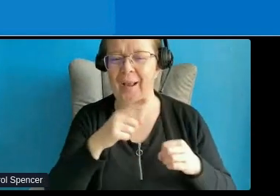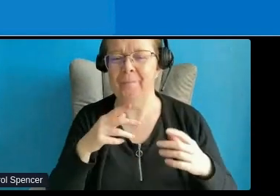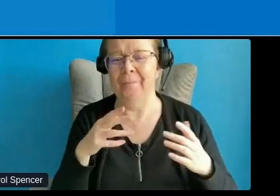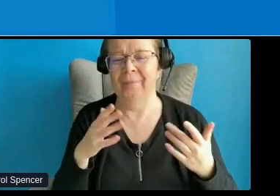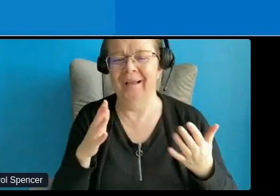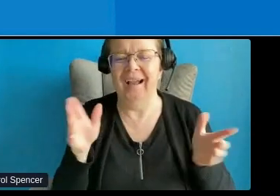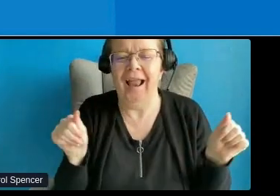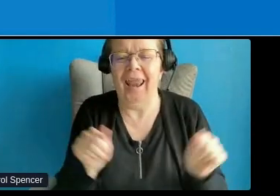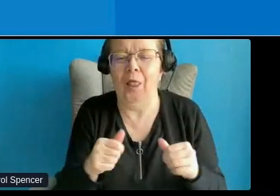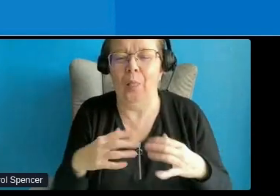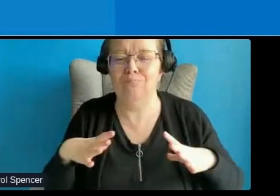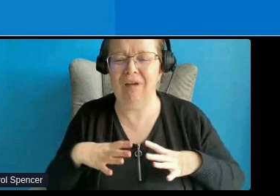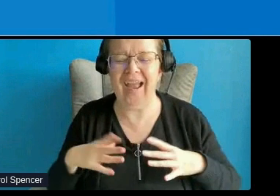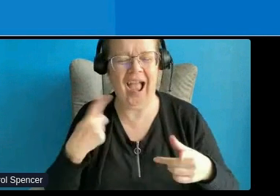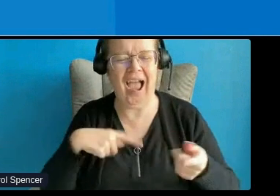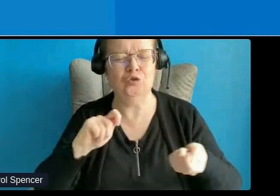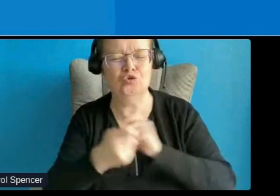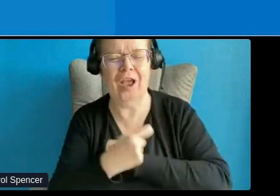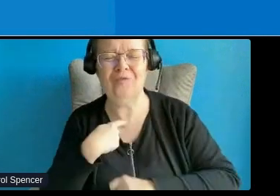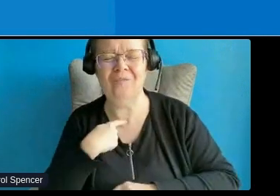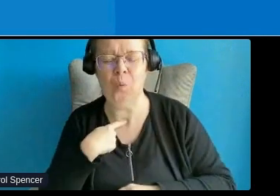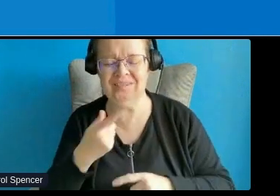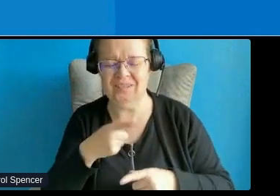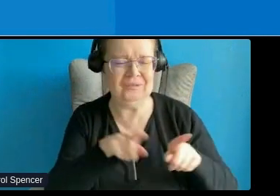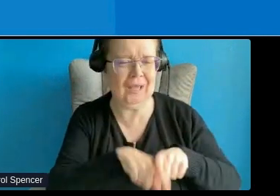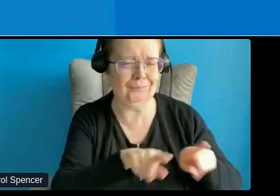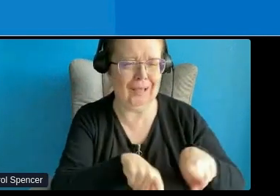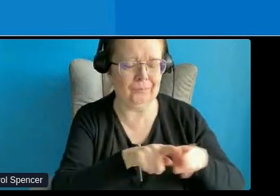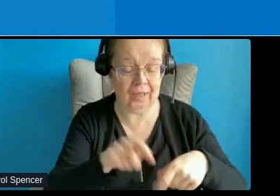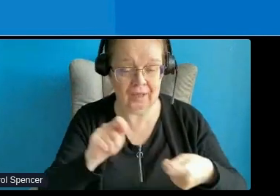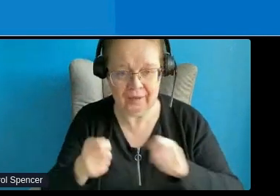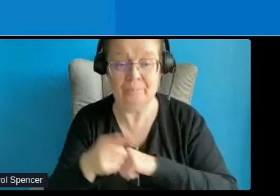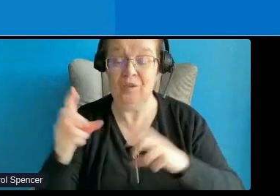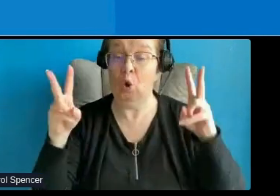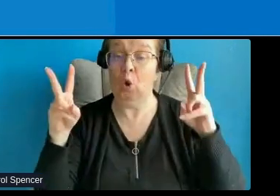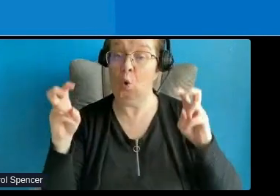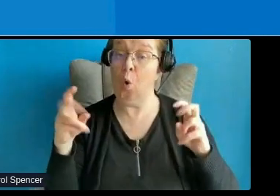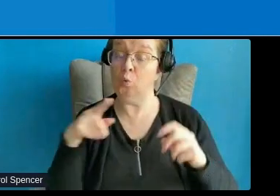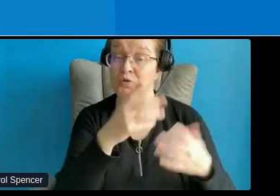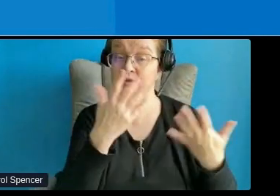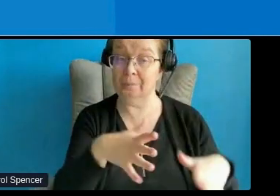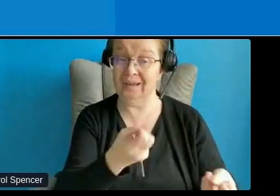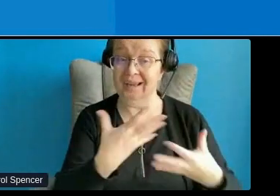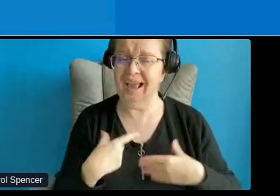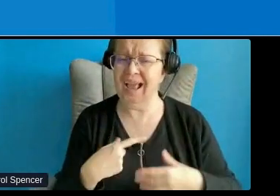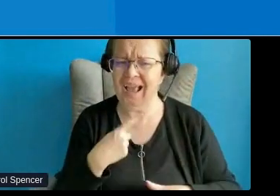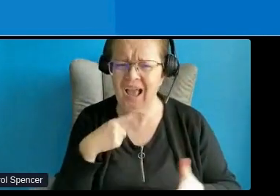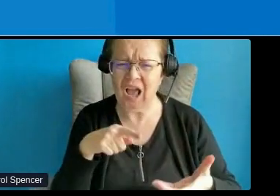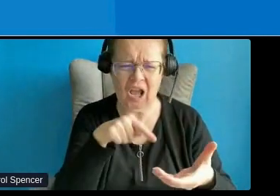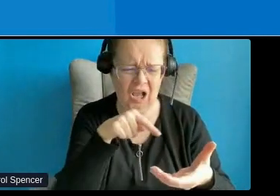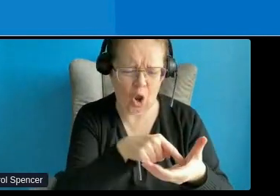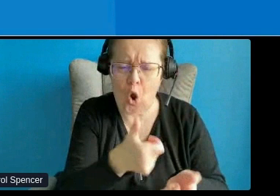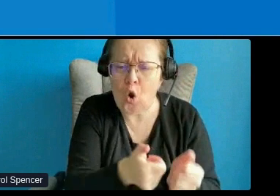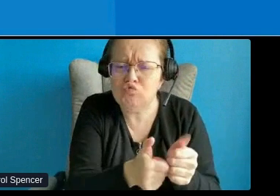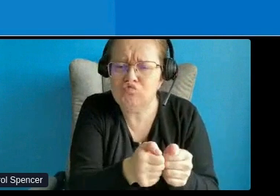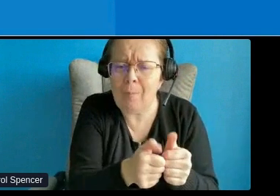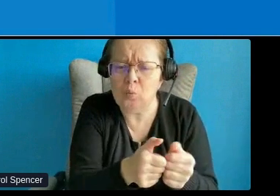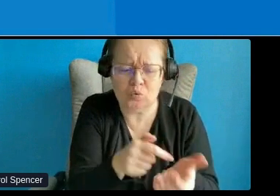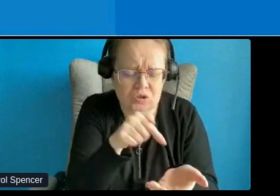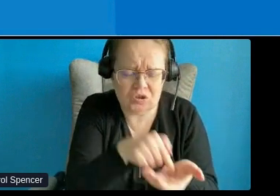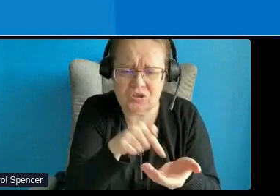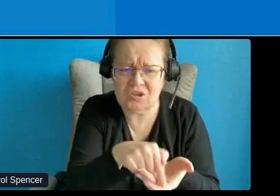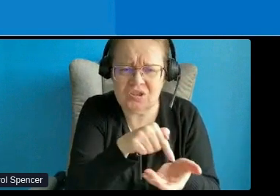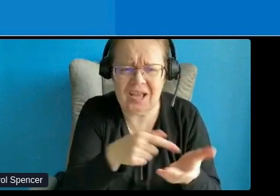as well, which I think is always useful with these things. So some of the quotes we had back from people during the research was, how big are the remote control buttons for the